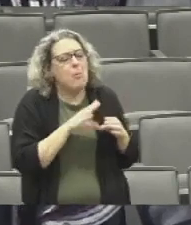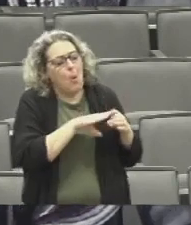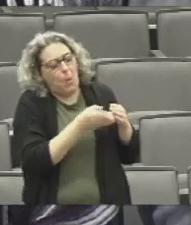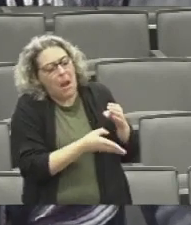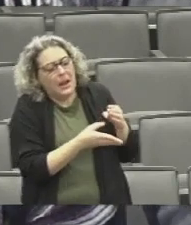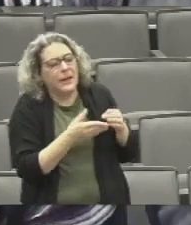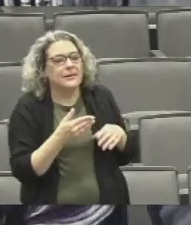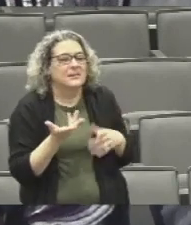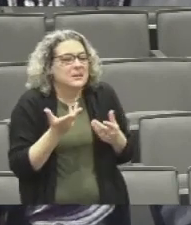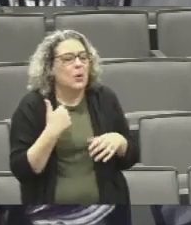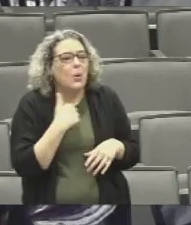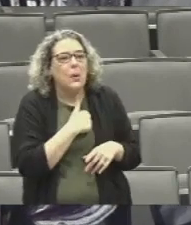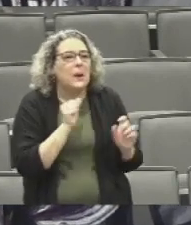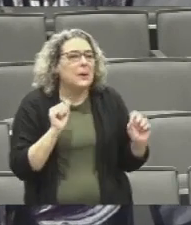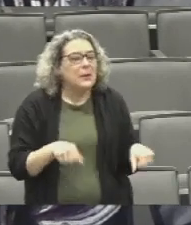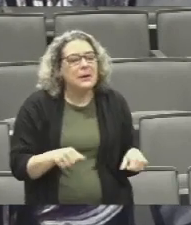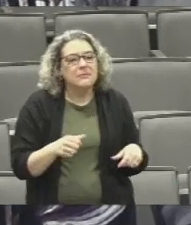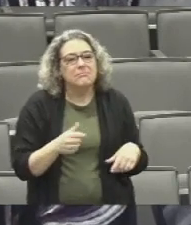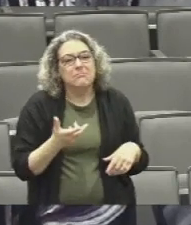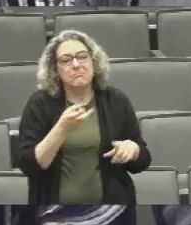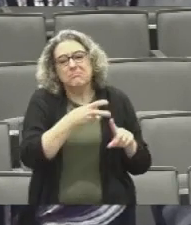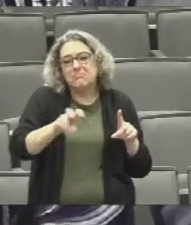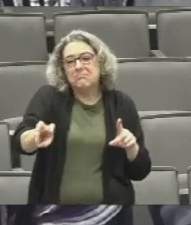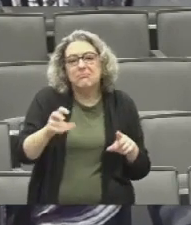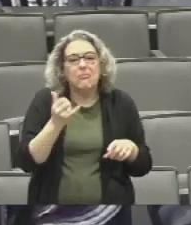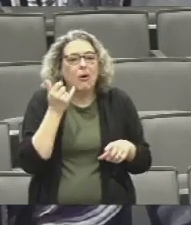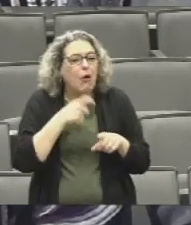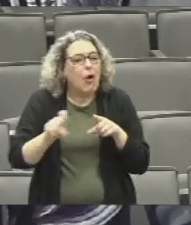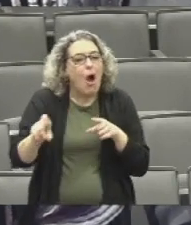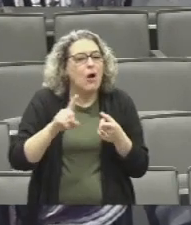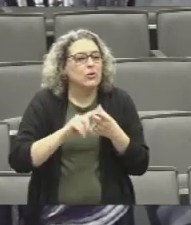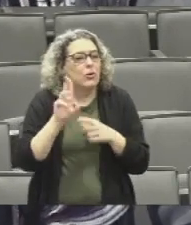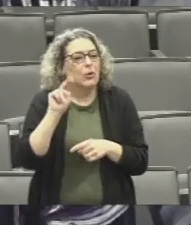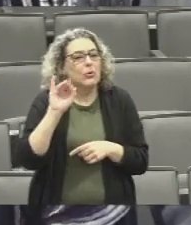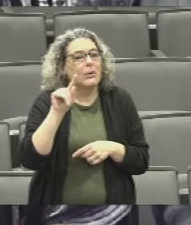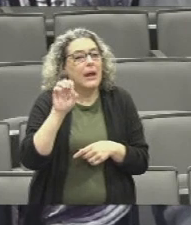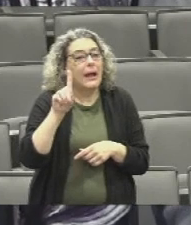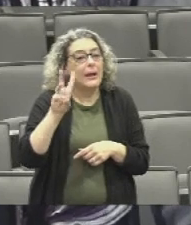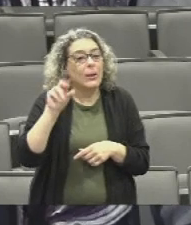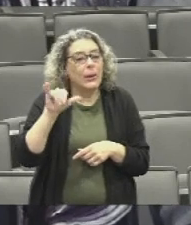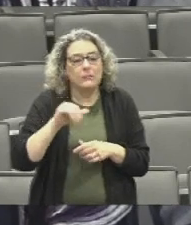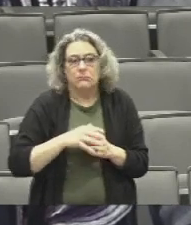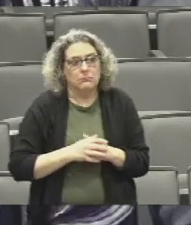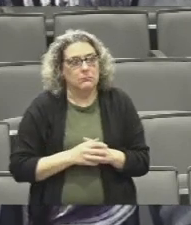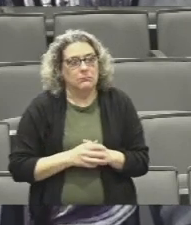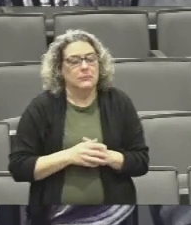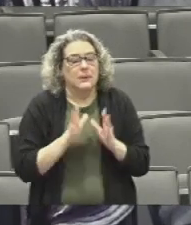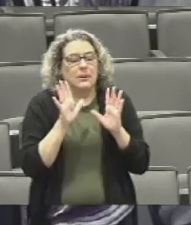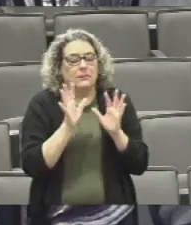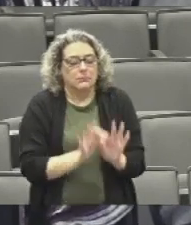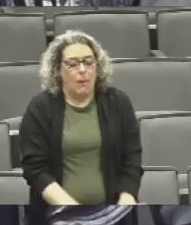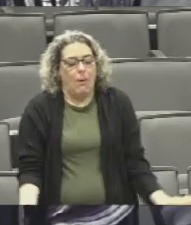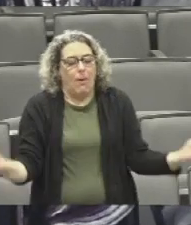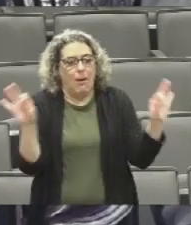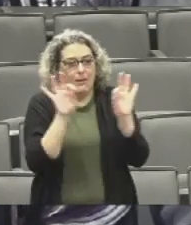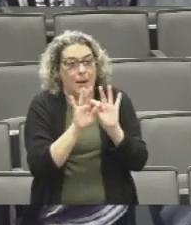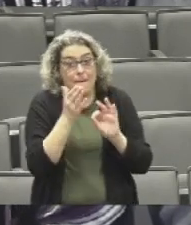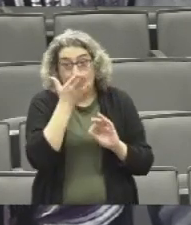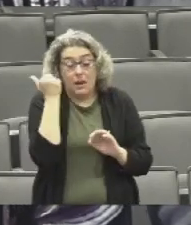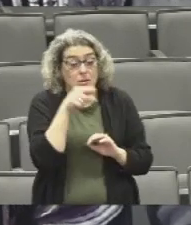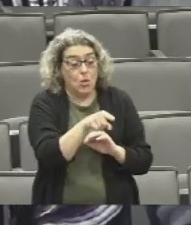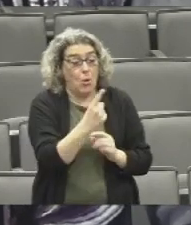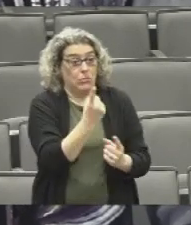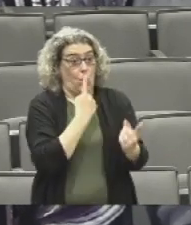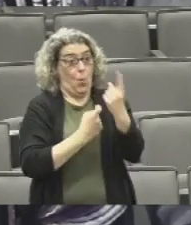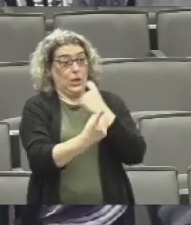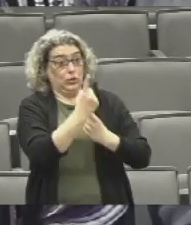could give our call to the United Way number. It is important. The questions that are coming in